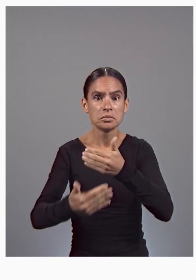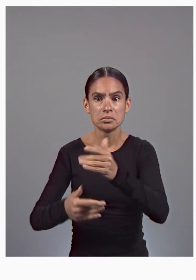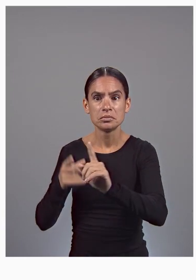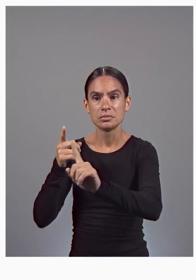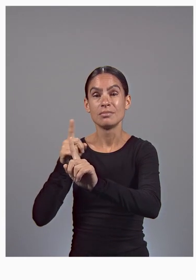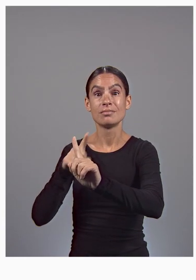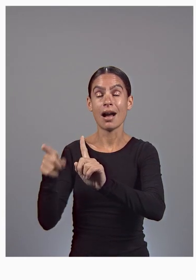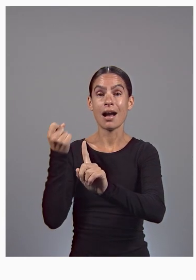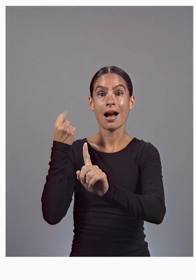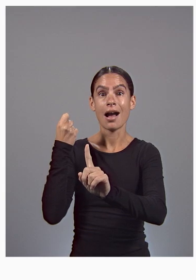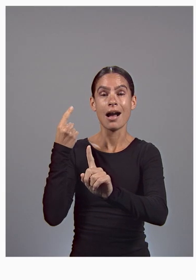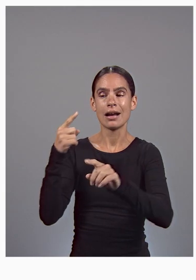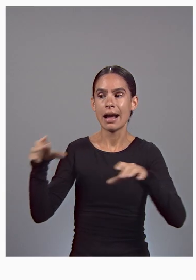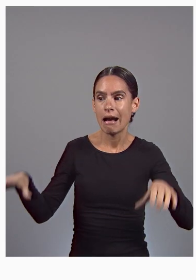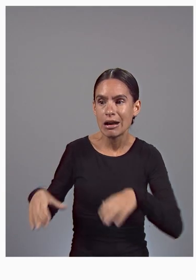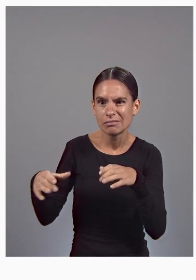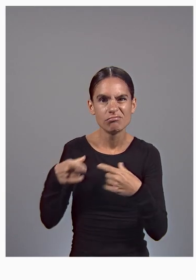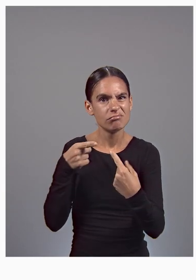struggle to take action.